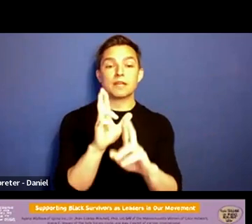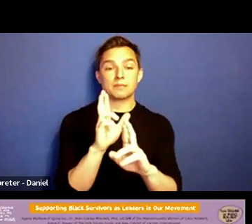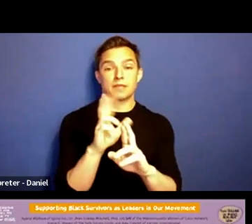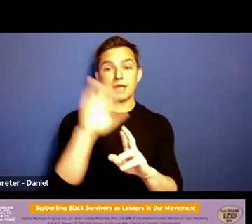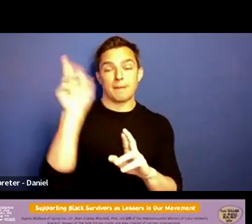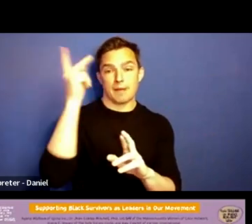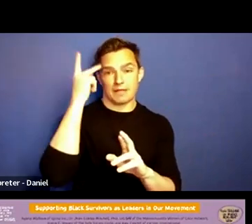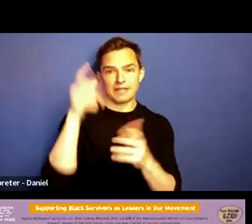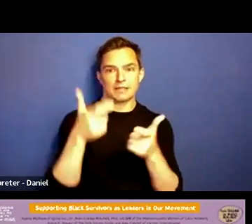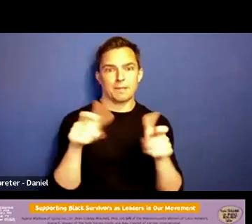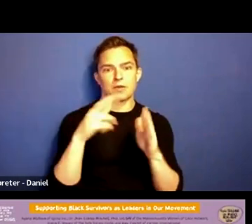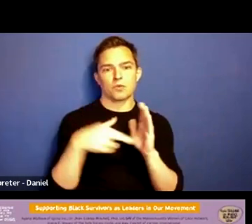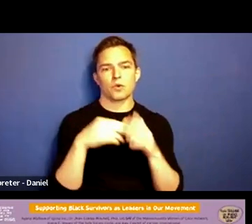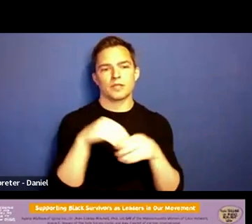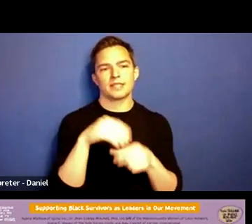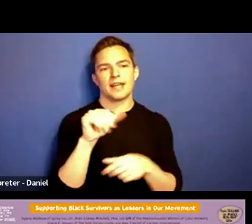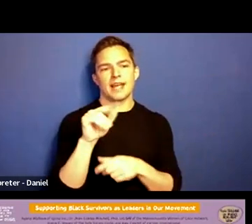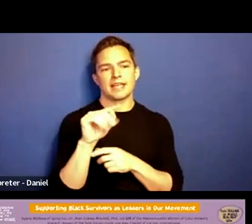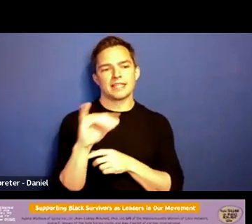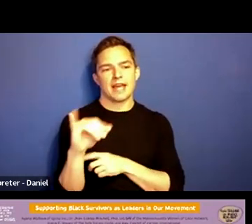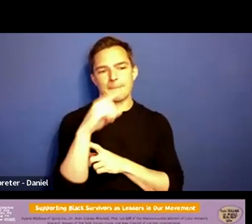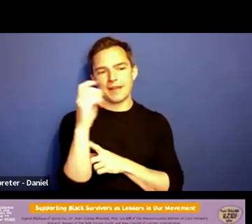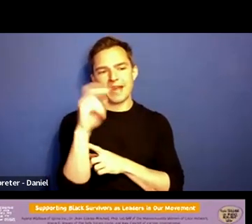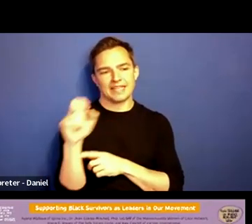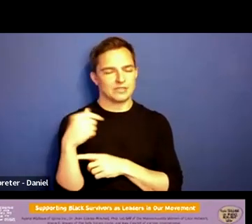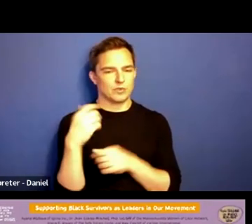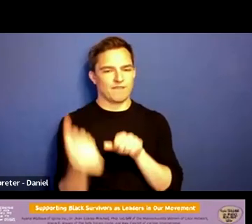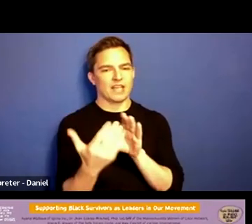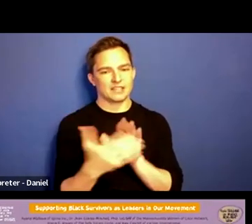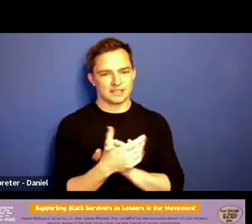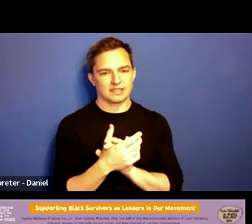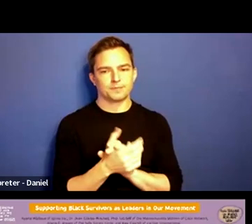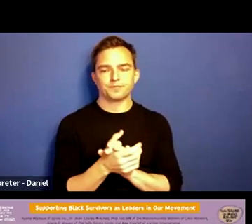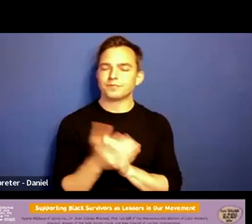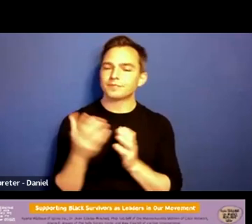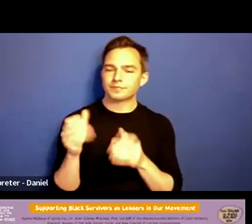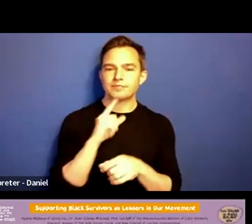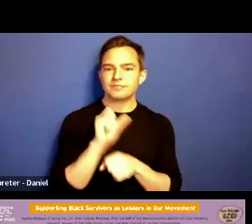a big role in the anti-Blackness that we face. Absolutely. Thank you so much.